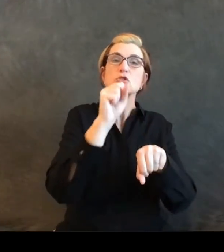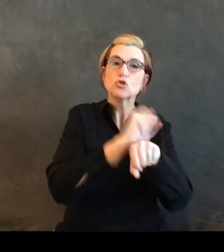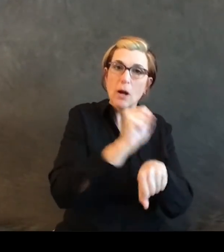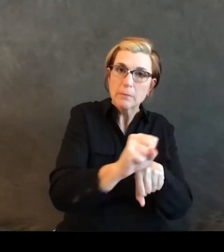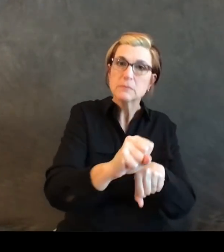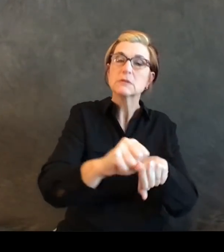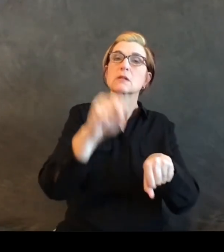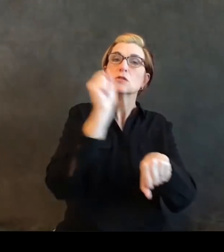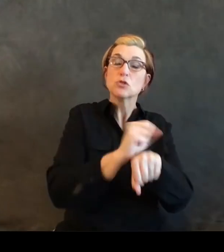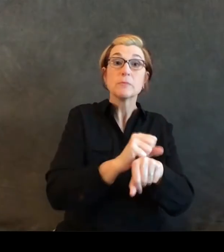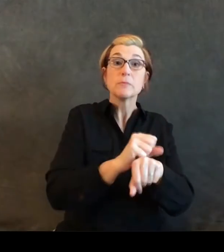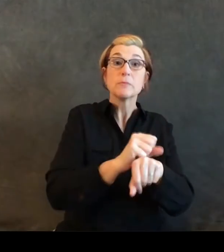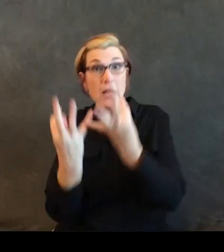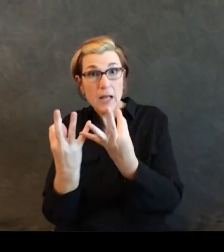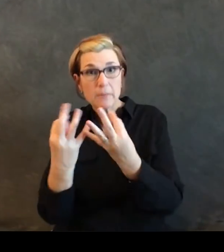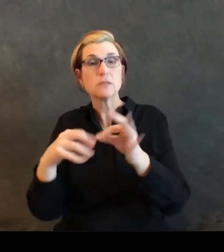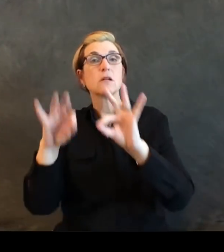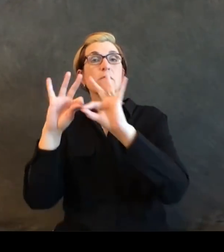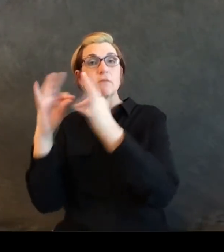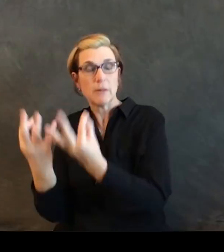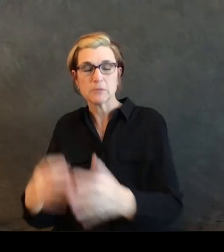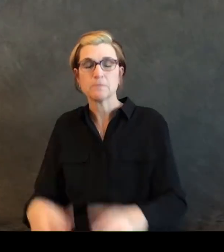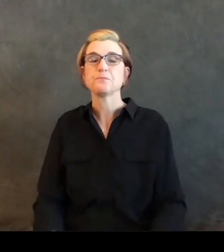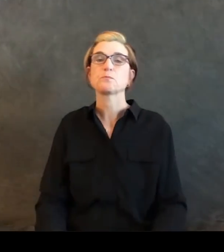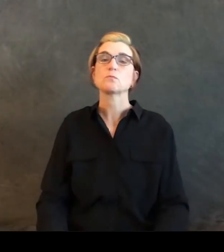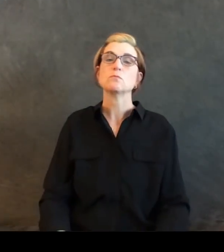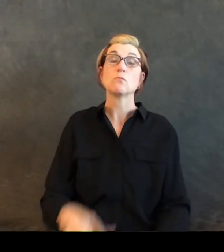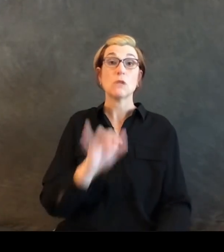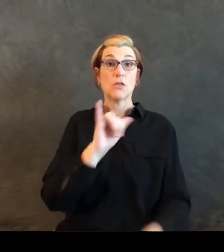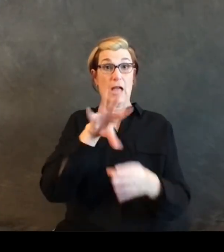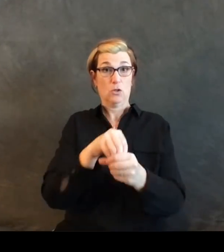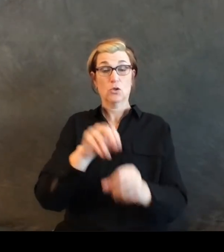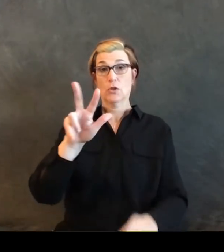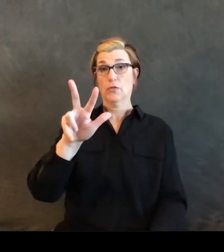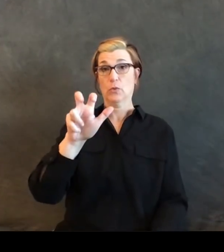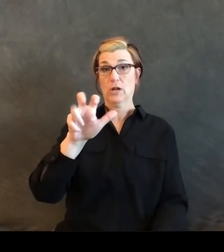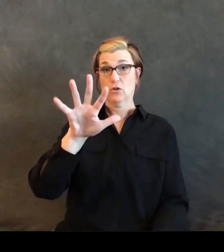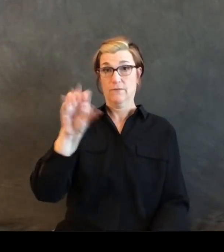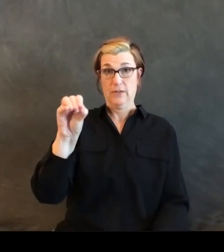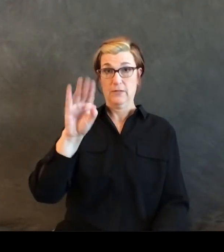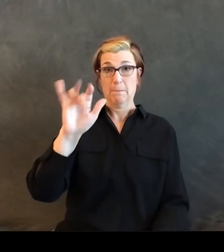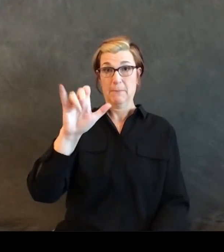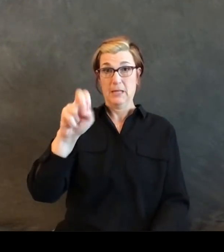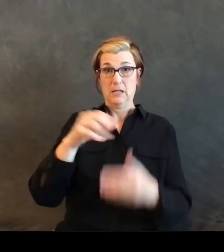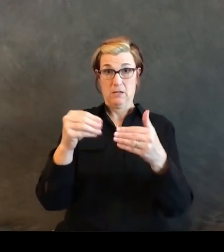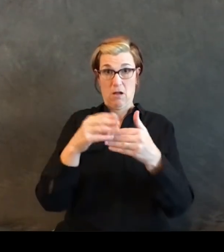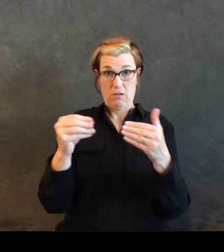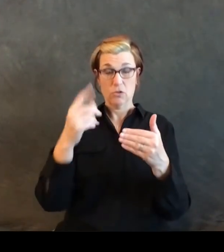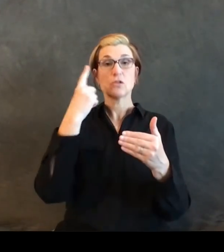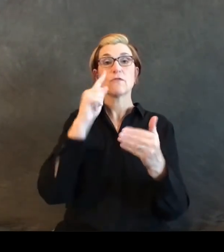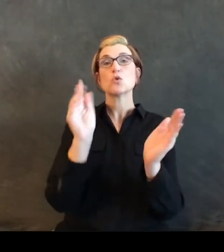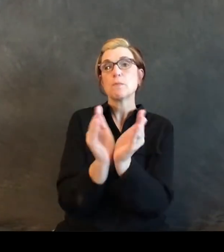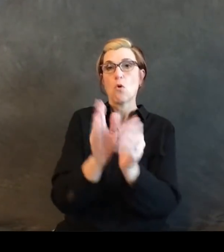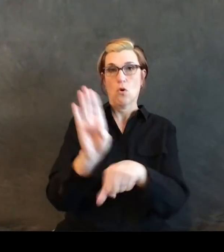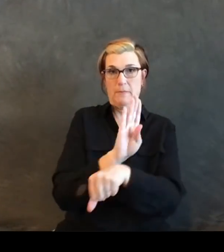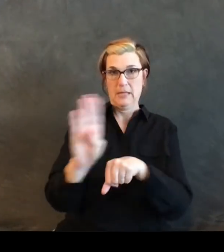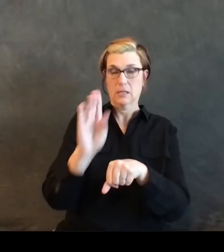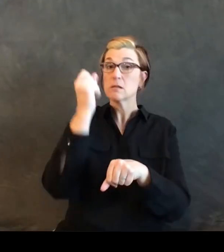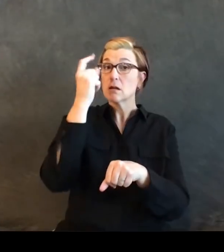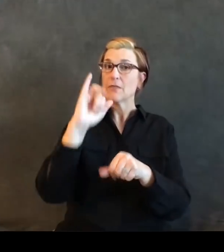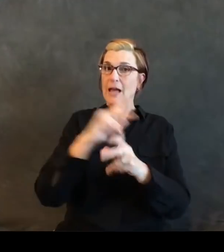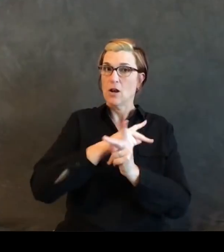The Senate bill, as you know, includes $350 billion in job retention loans for small businesses, with loan